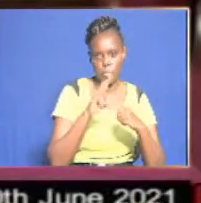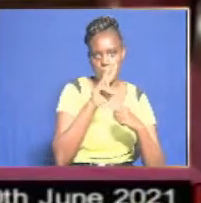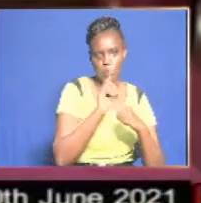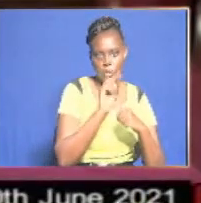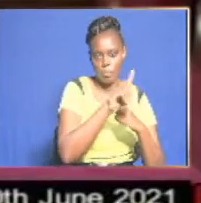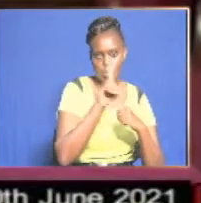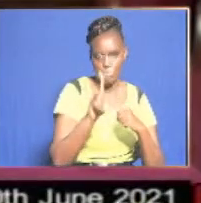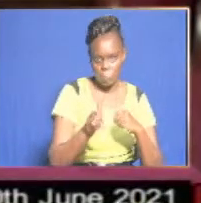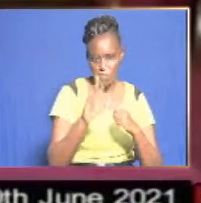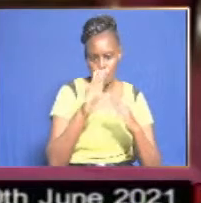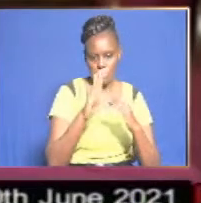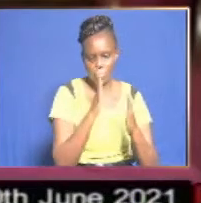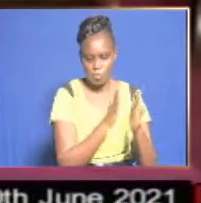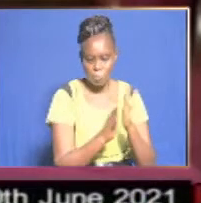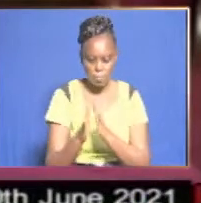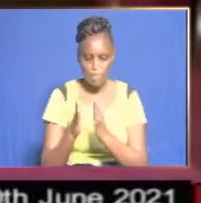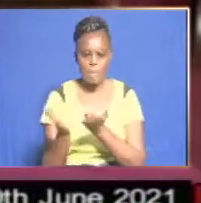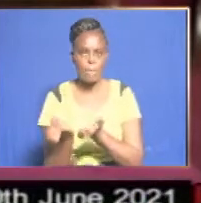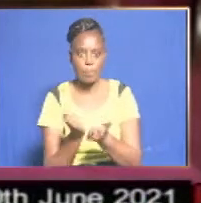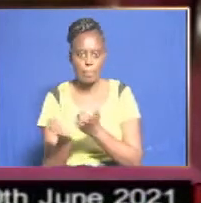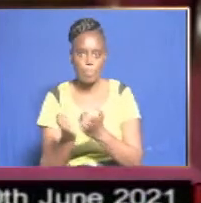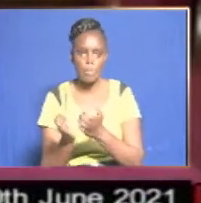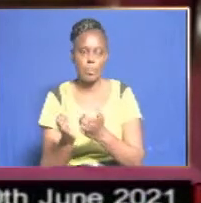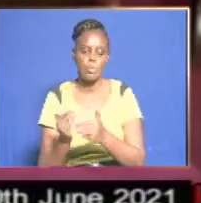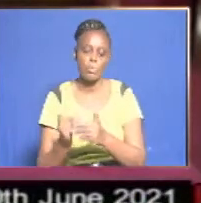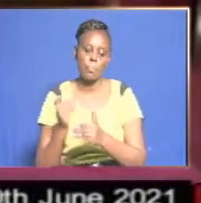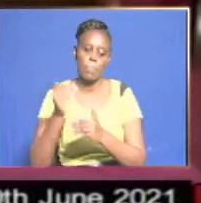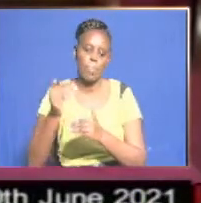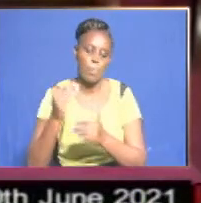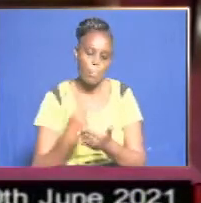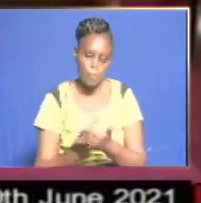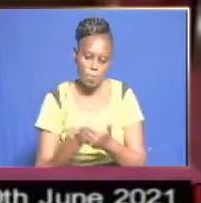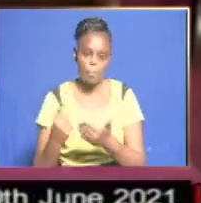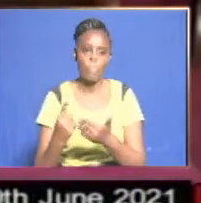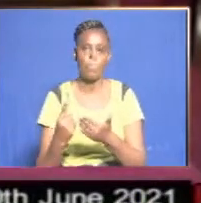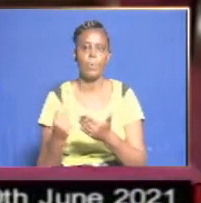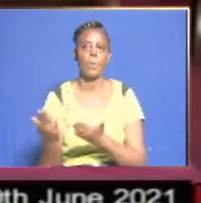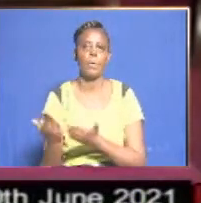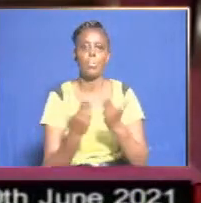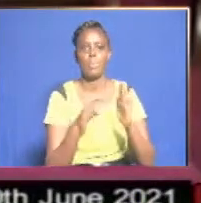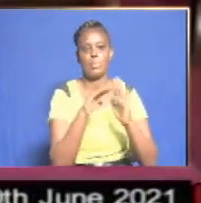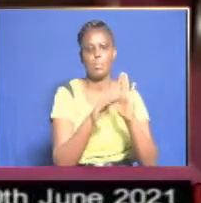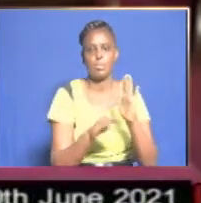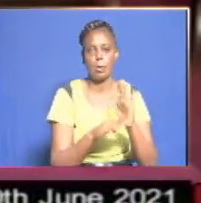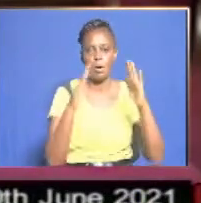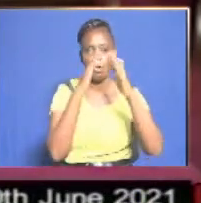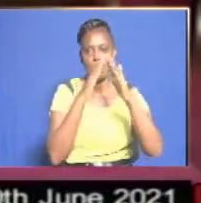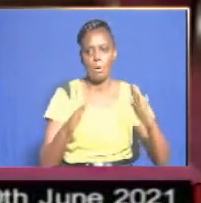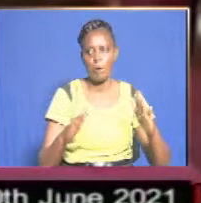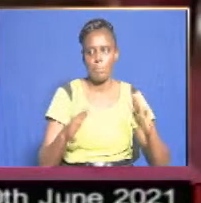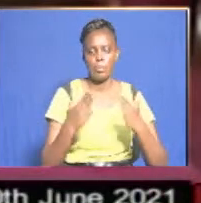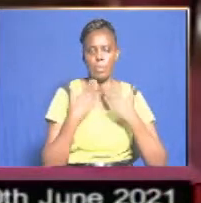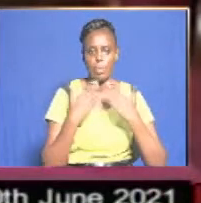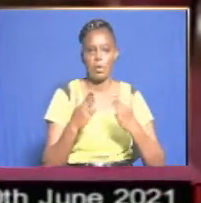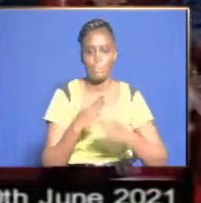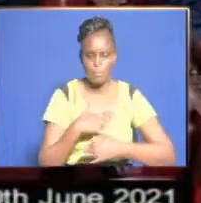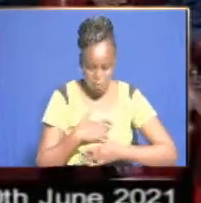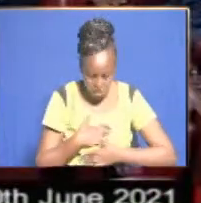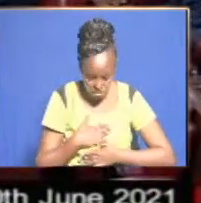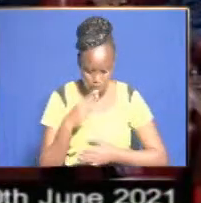2021, to schedule the business for the rest of the week. I now wish to lay this statement on the table of the House. Thank you, Honorable Speaker.